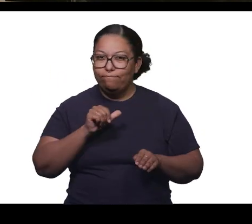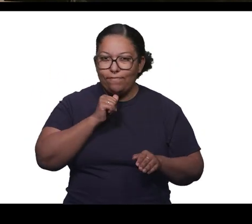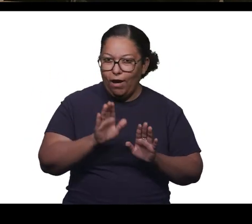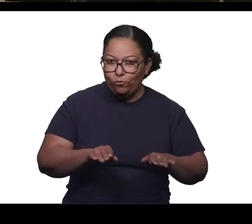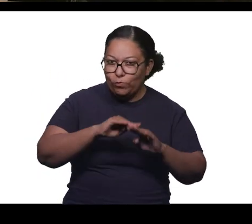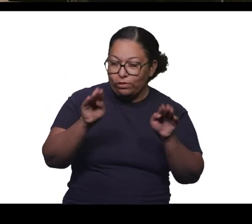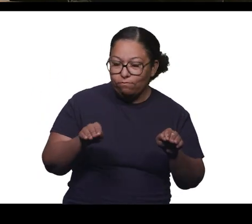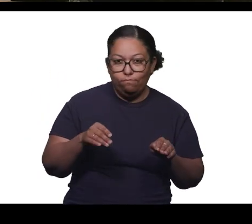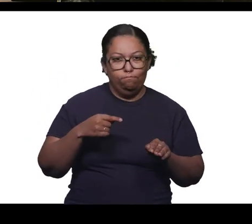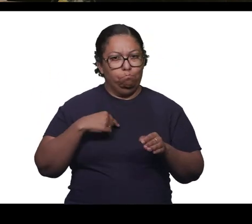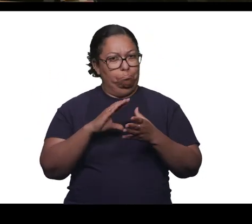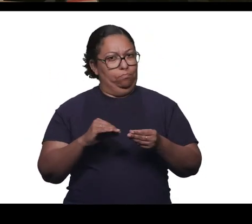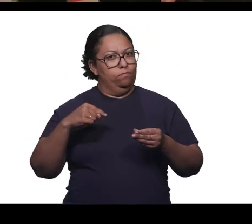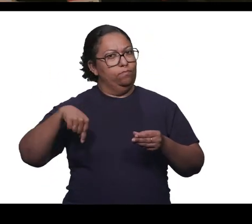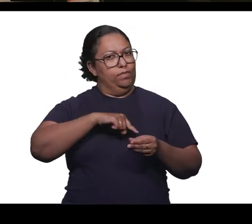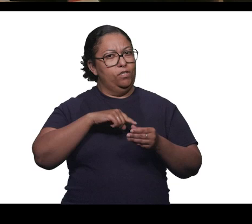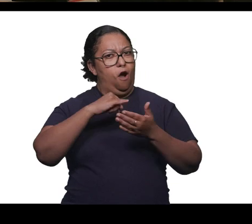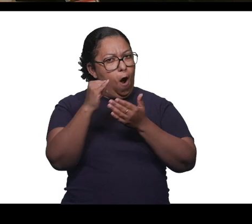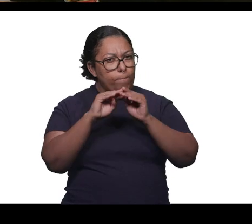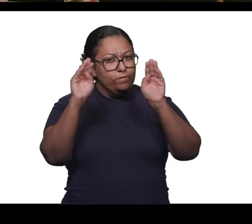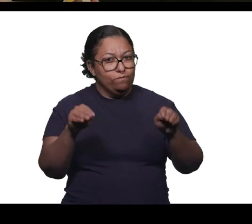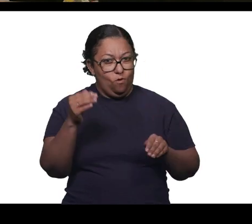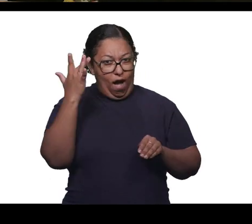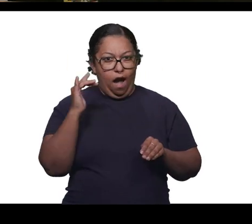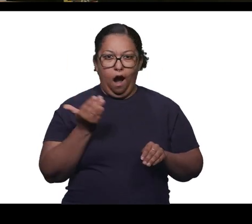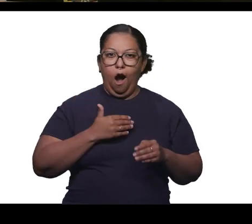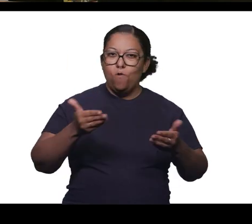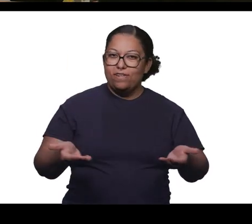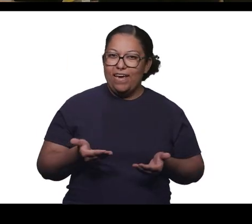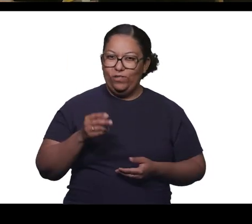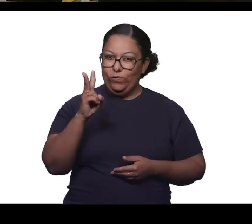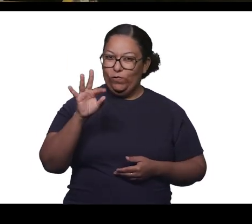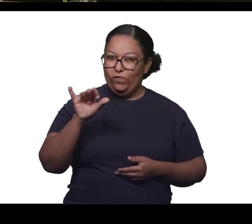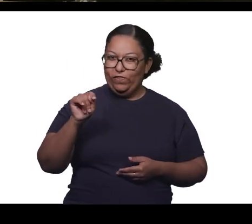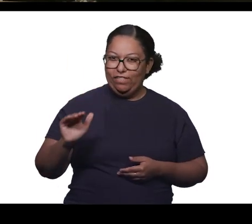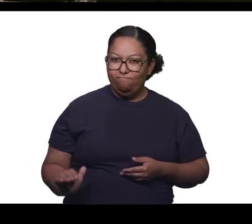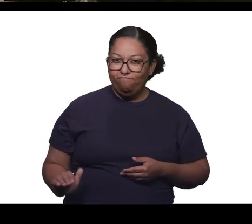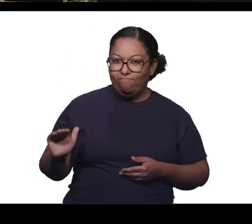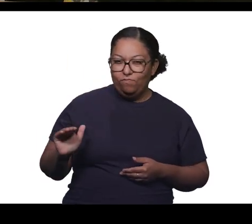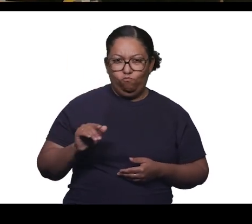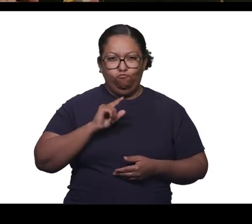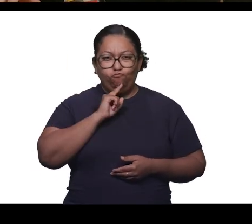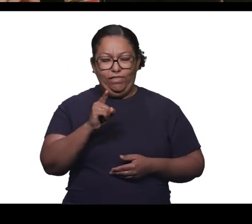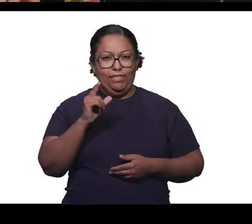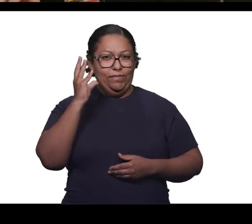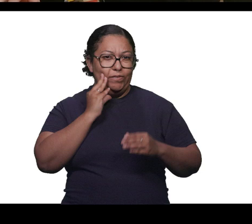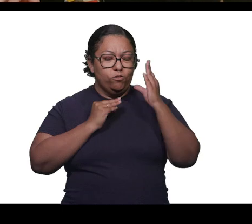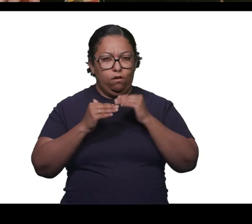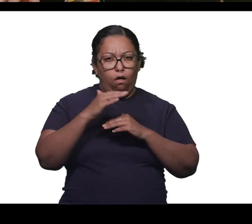of our guests are like 2.5 feet tall. So we really do try to layer the experiences for the varied audiences that come into our